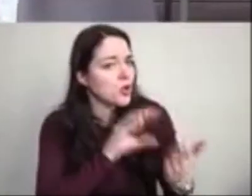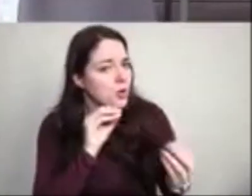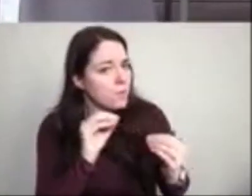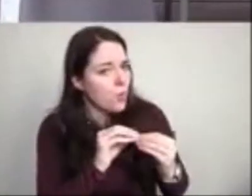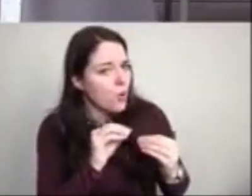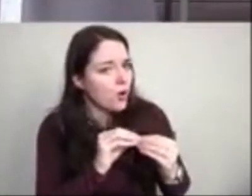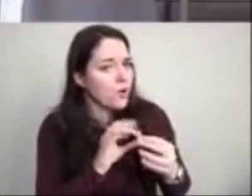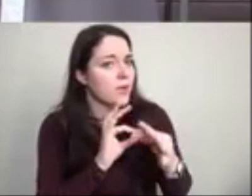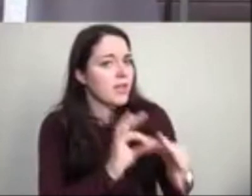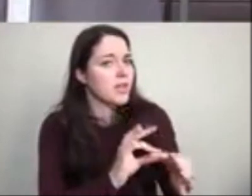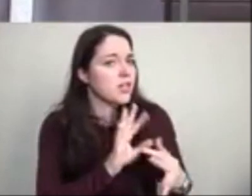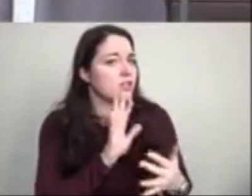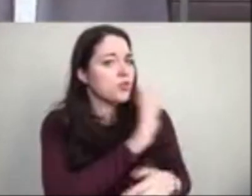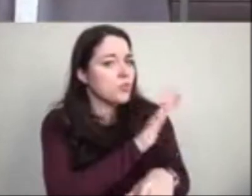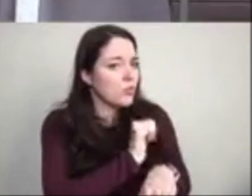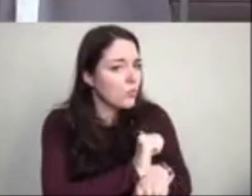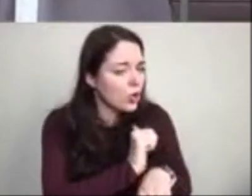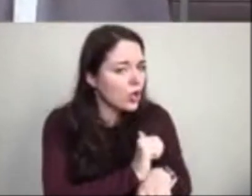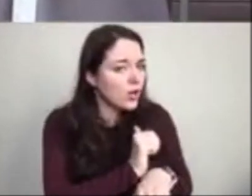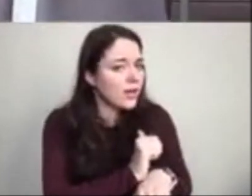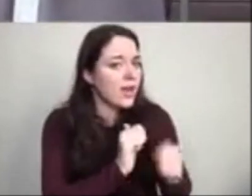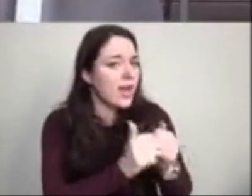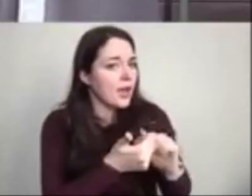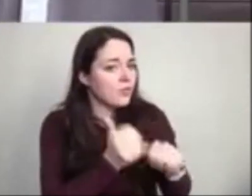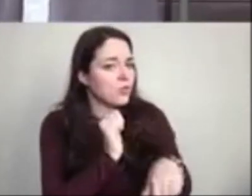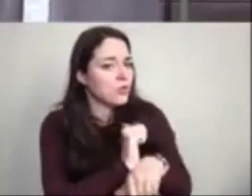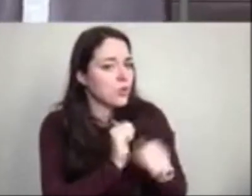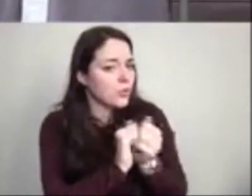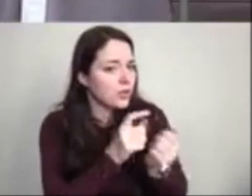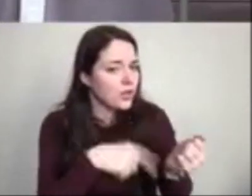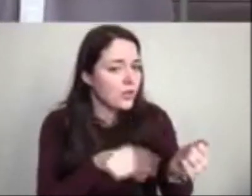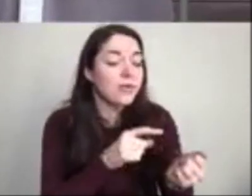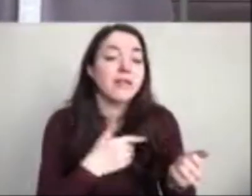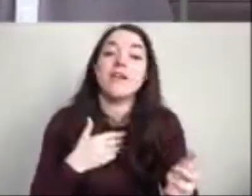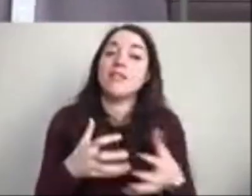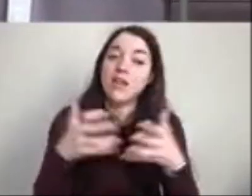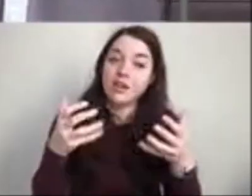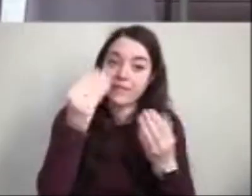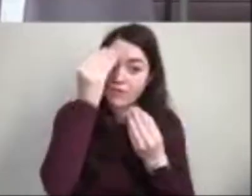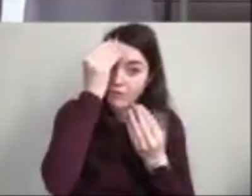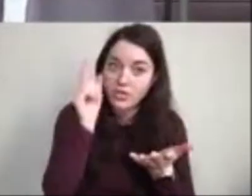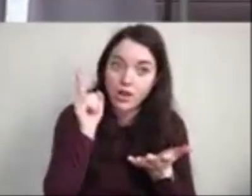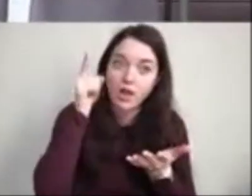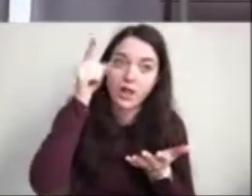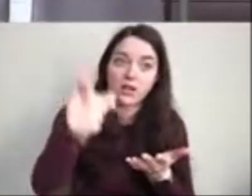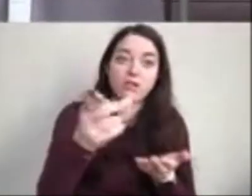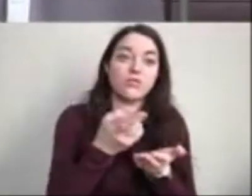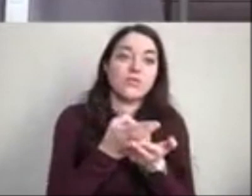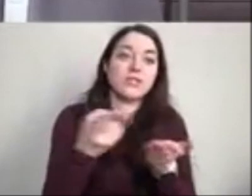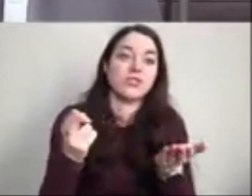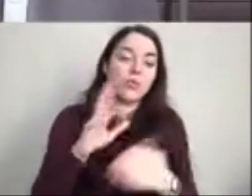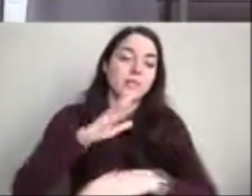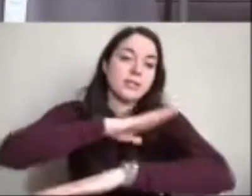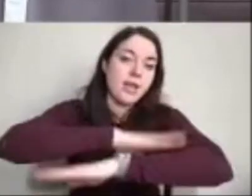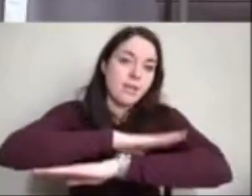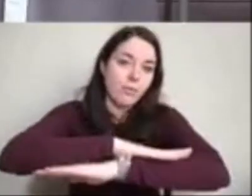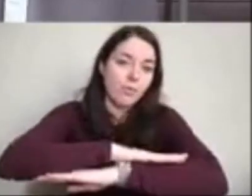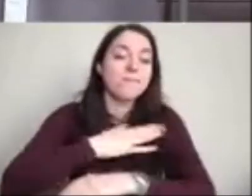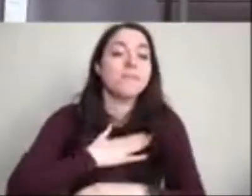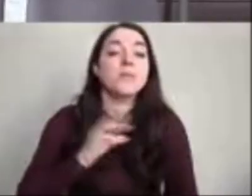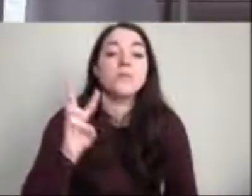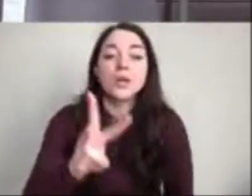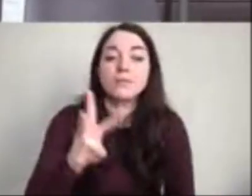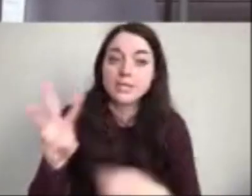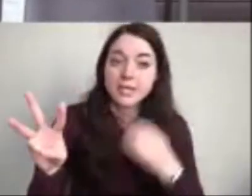and for you to work with them? Perfect. So I have left some information back there at the resource table. My